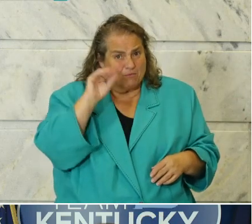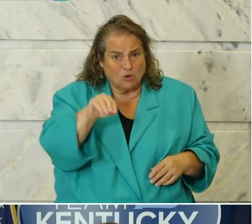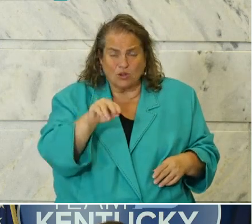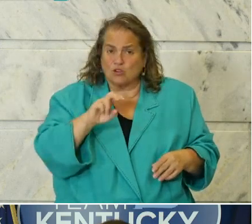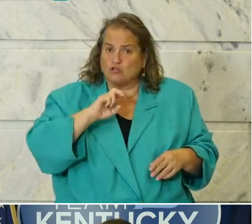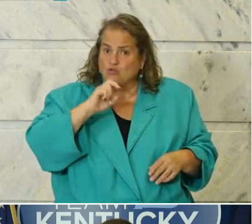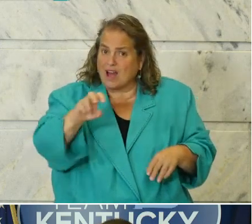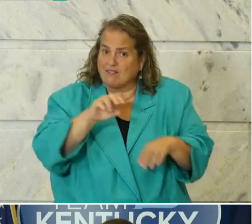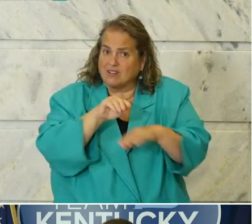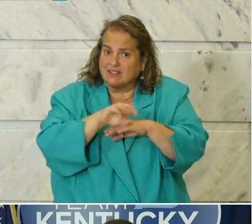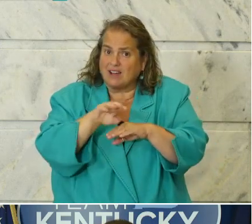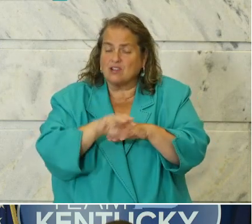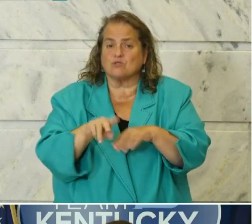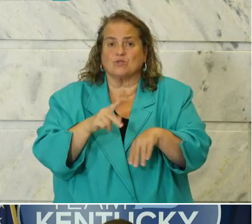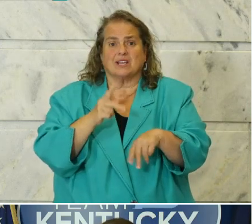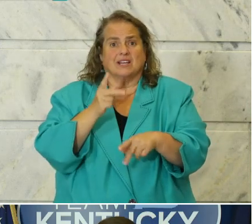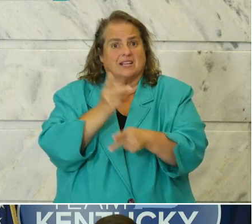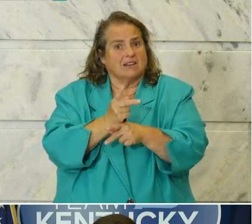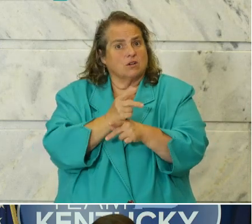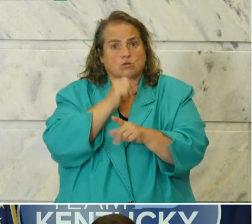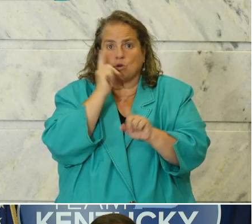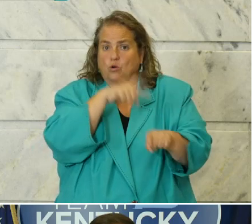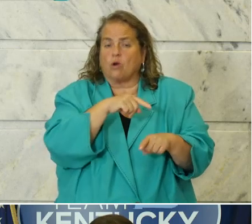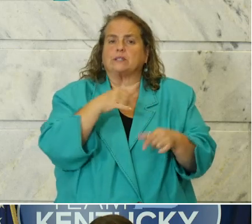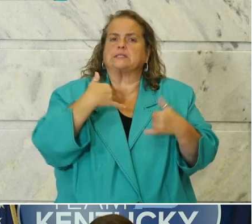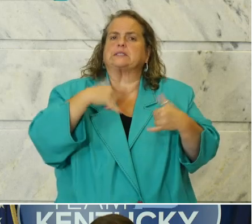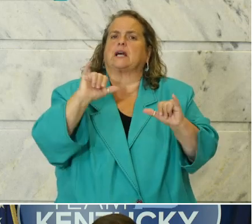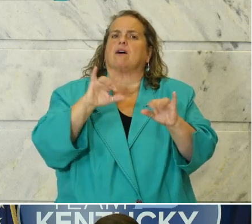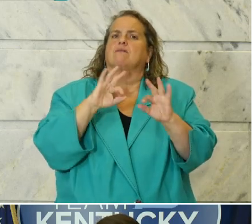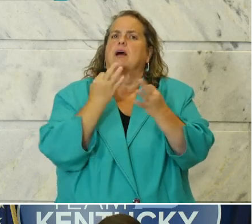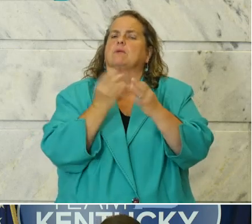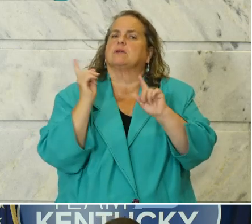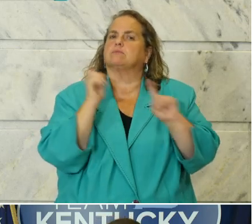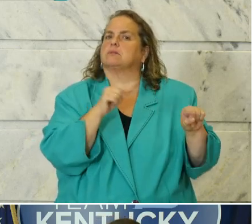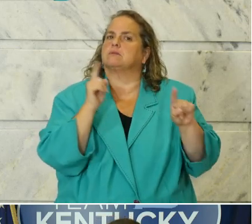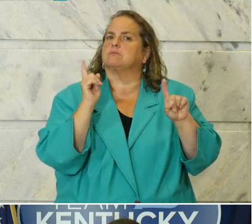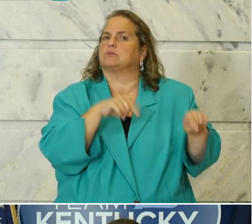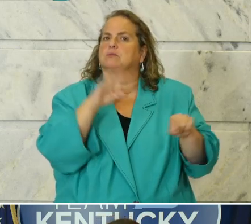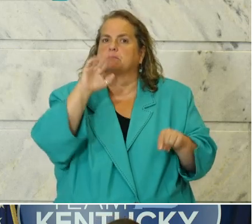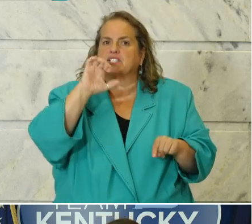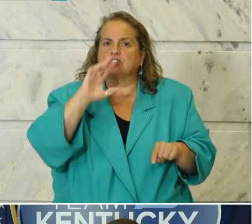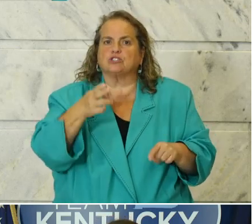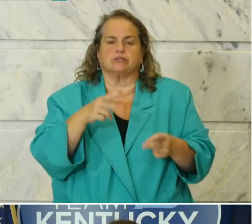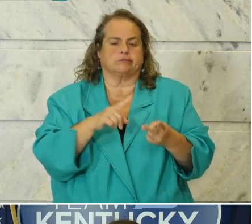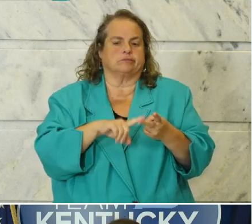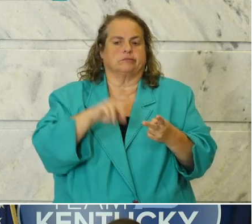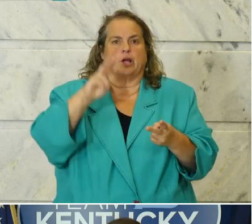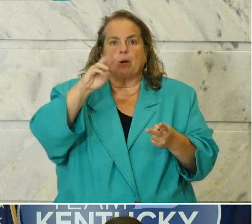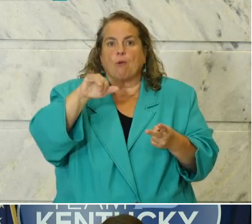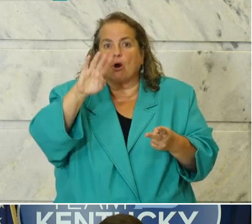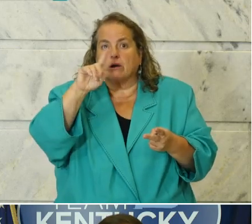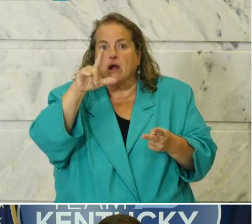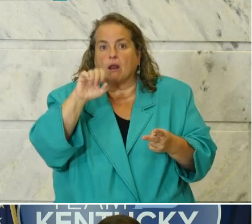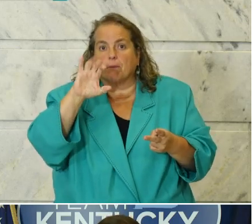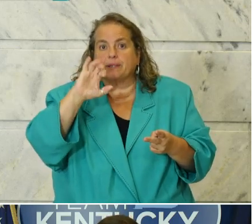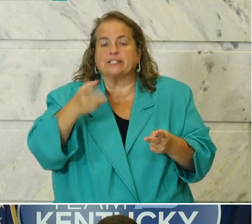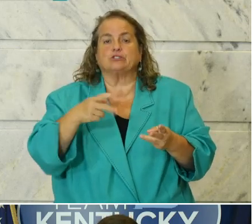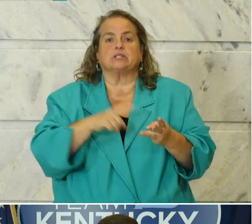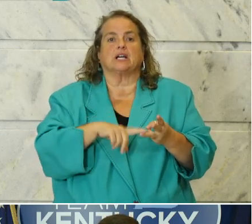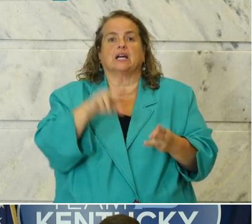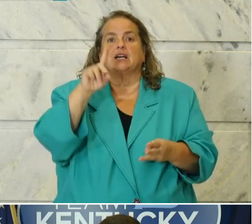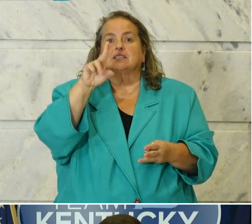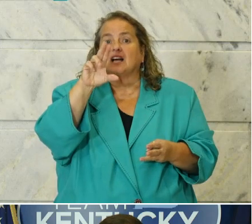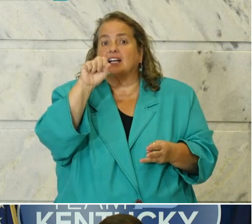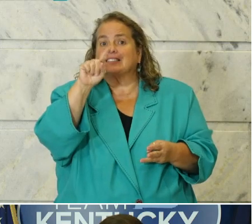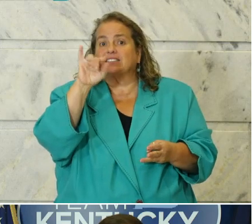got those states, we continue to see families go to the beach, whether it's in Myrtle Beach or in the Destin area.